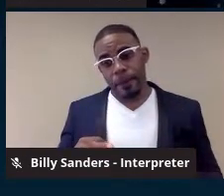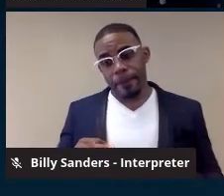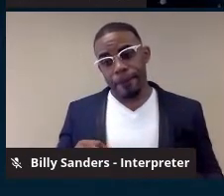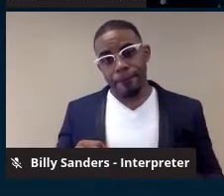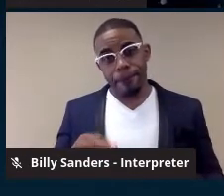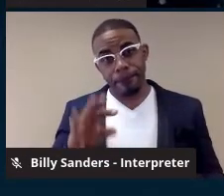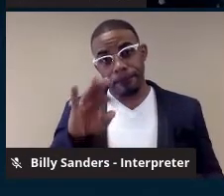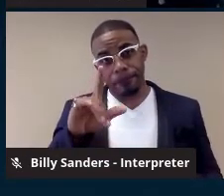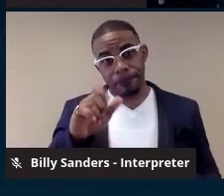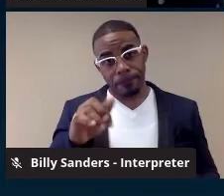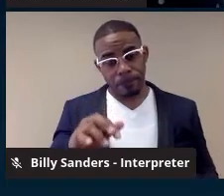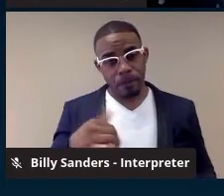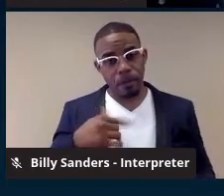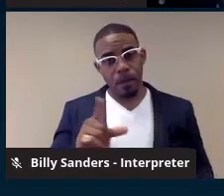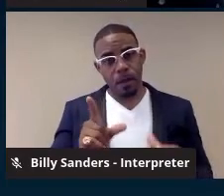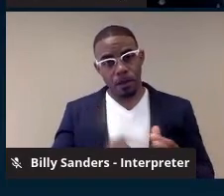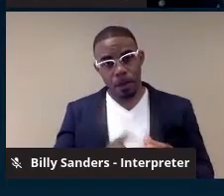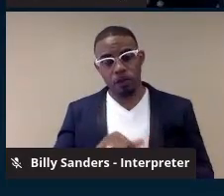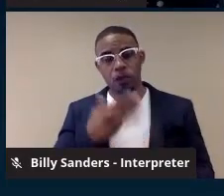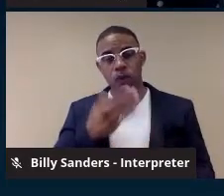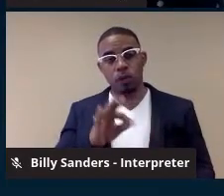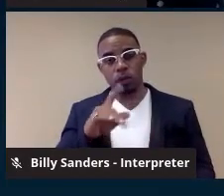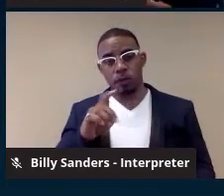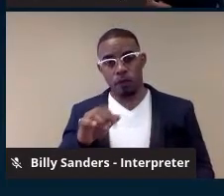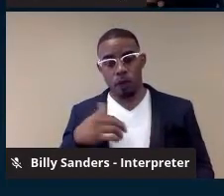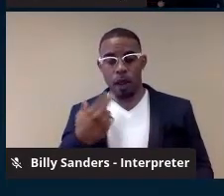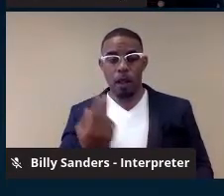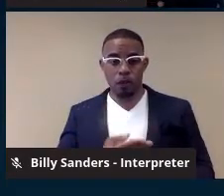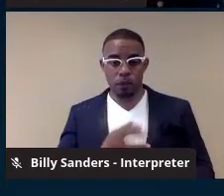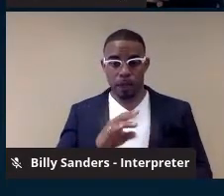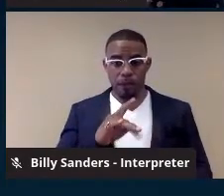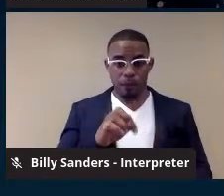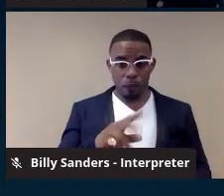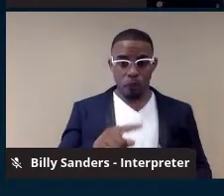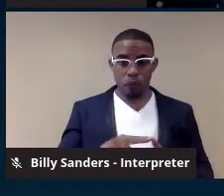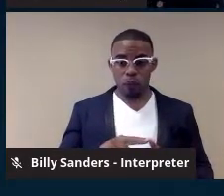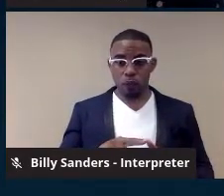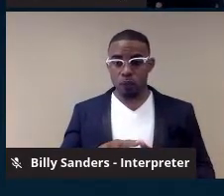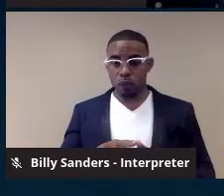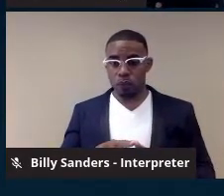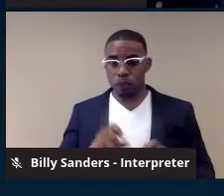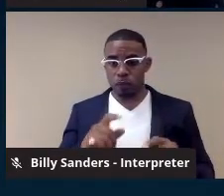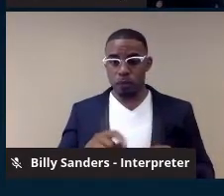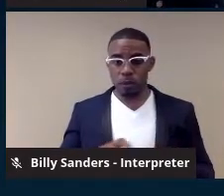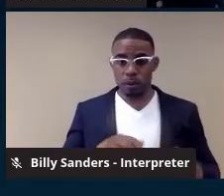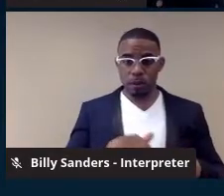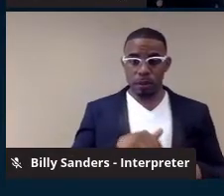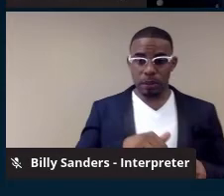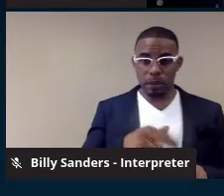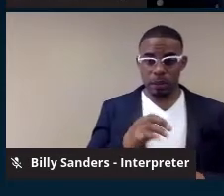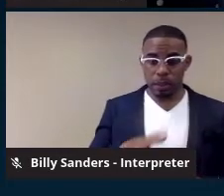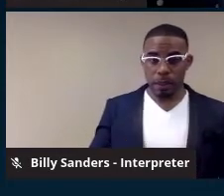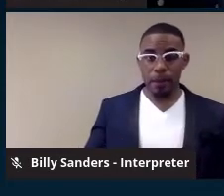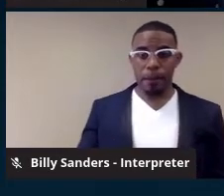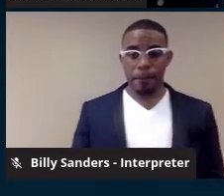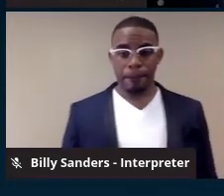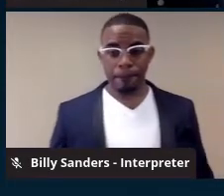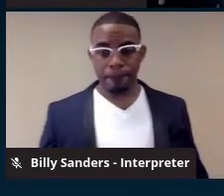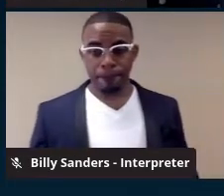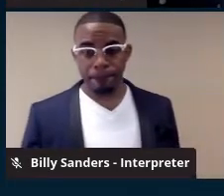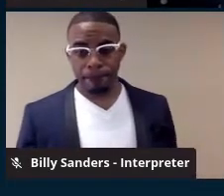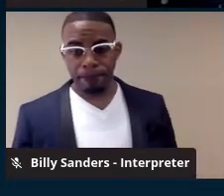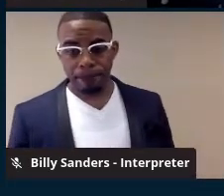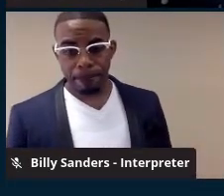folder. I published it to a local folder, and I used that folder to put that up into a GitHub repo, which is this